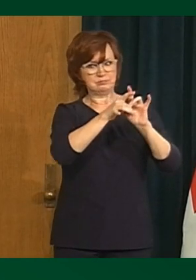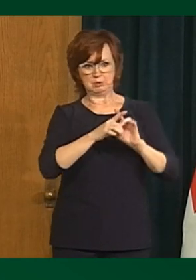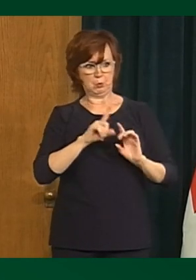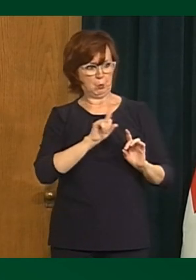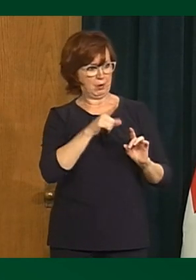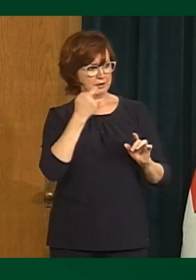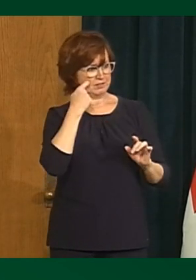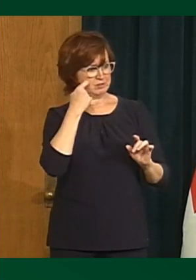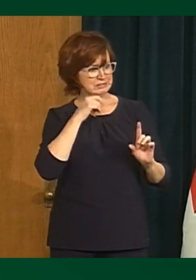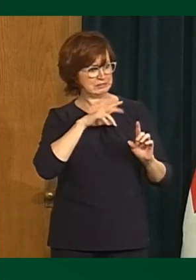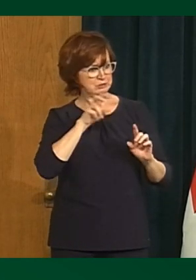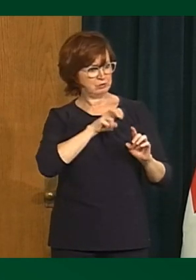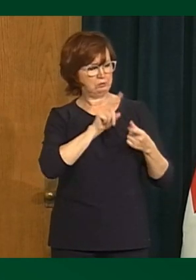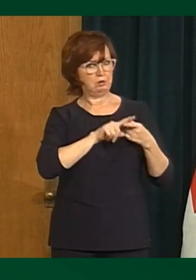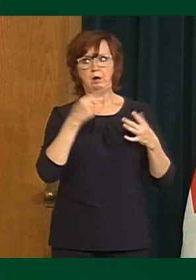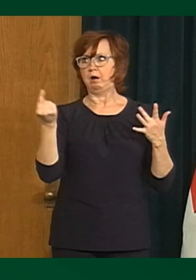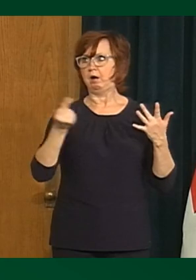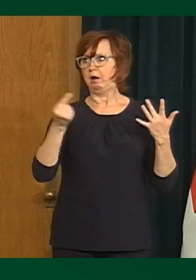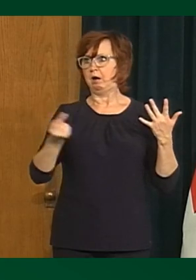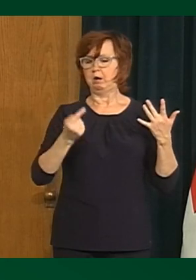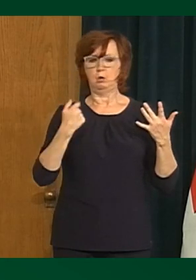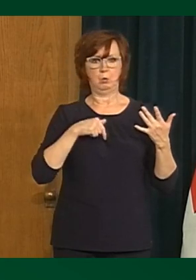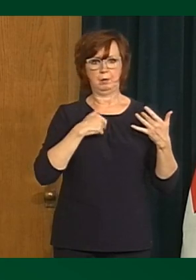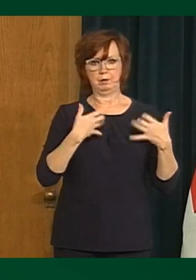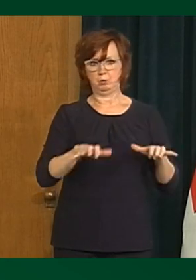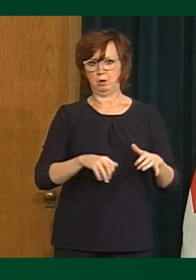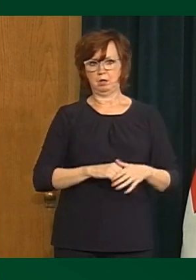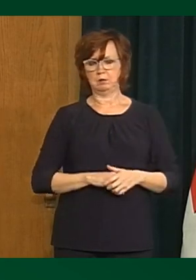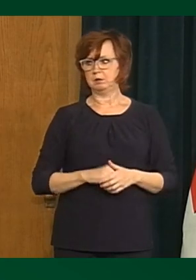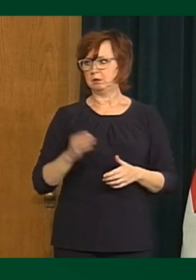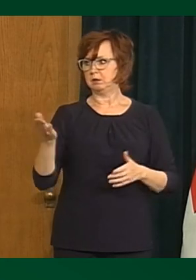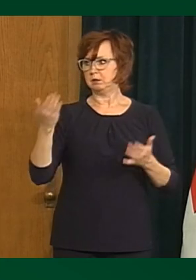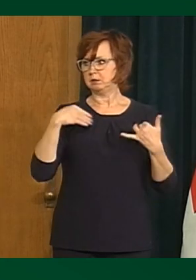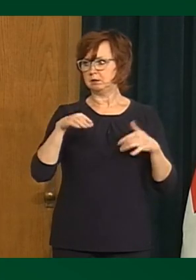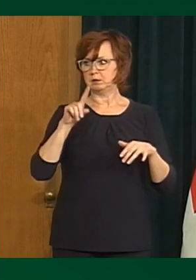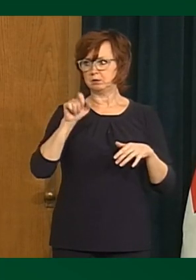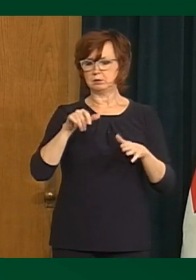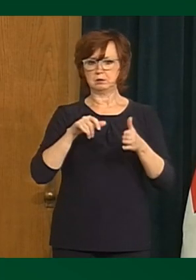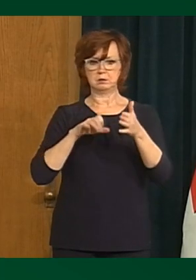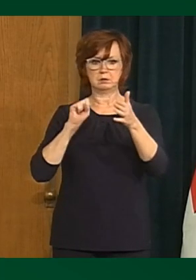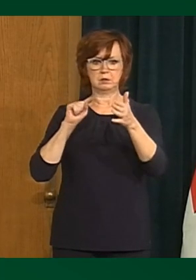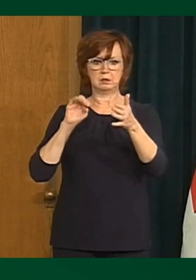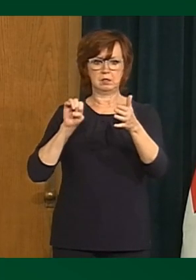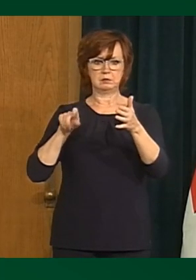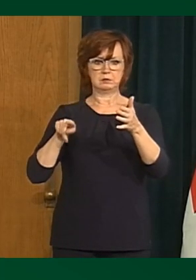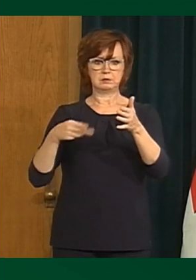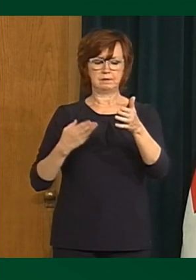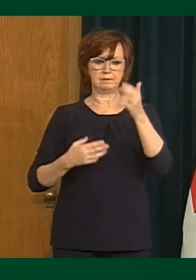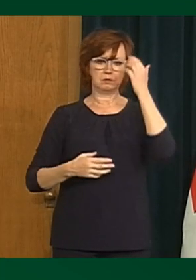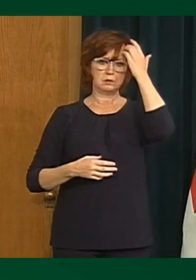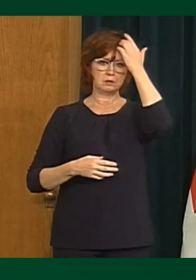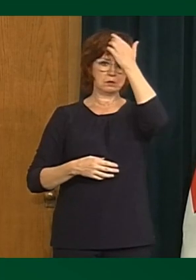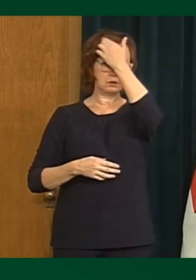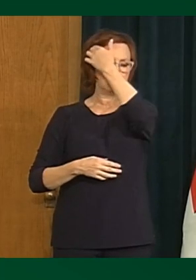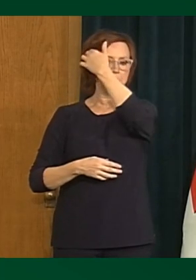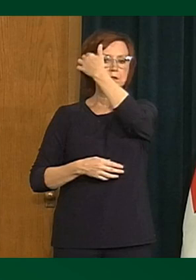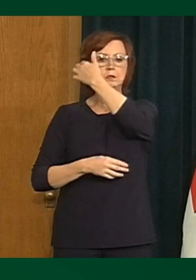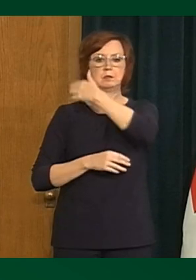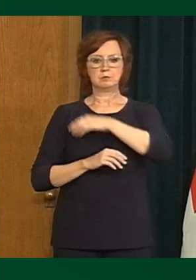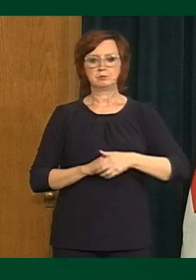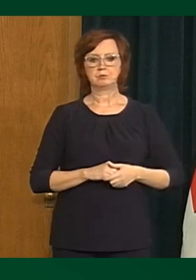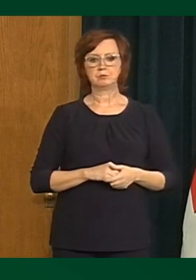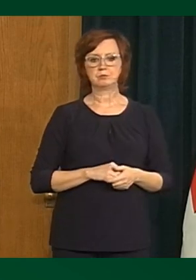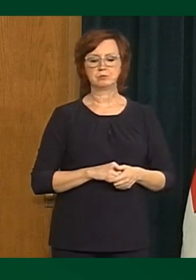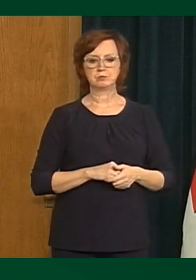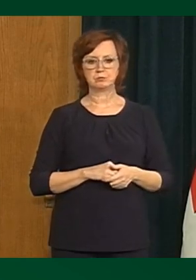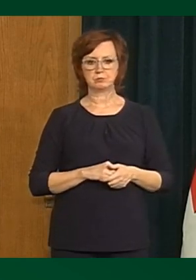but within Canada's borders and beyond. We'll take our next question from the room here, Steph. You say that,